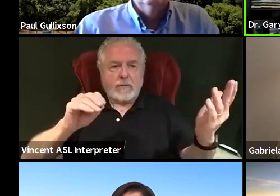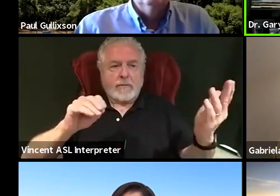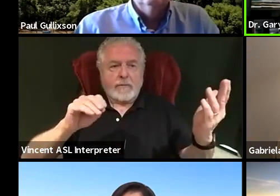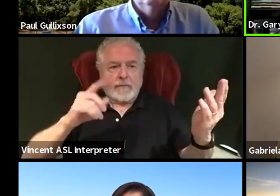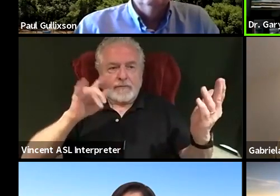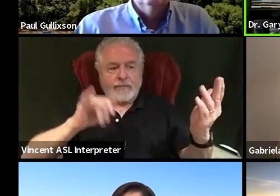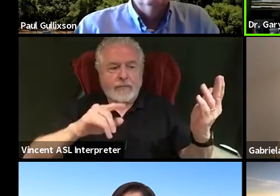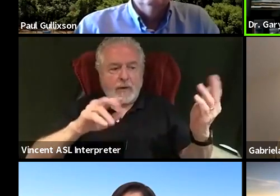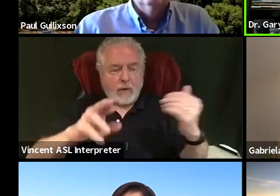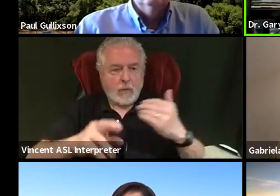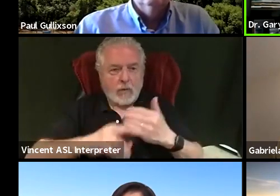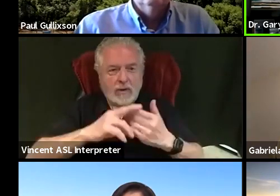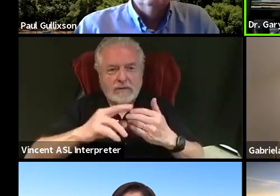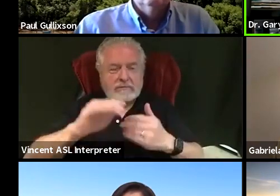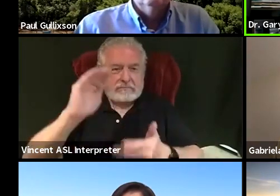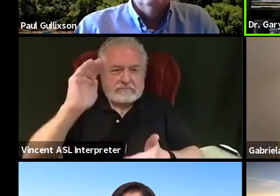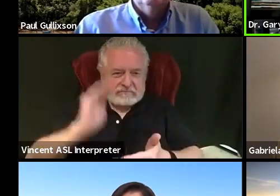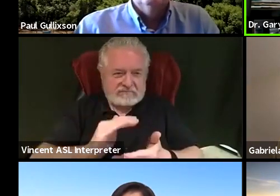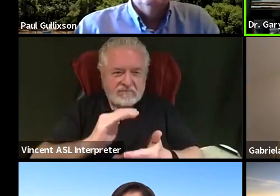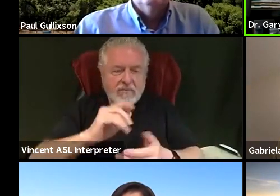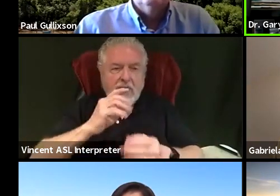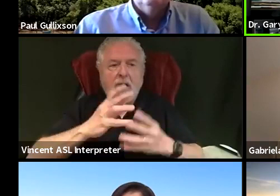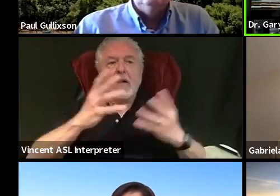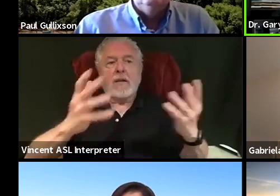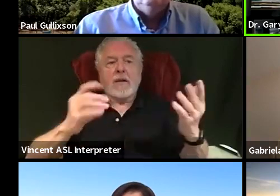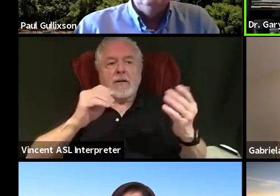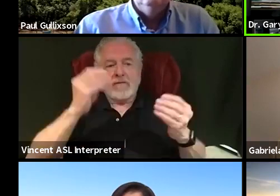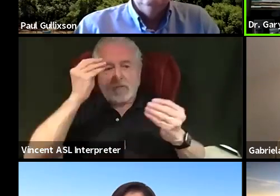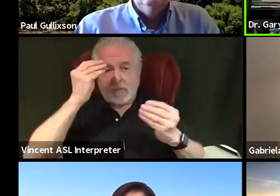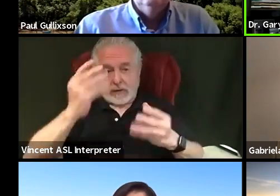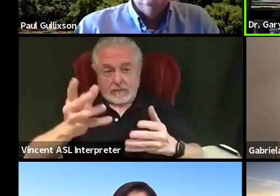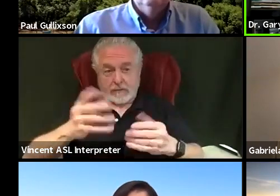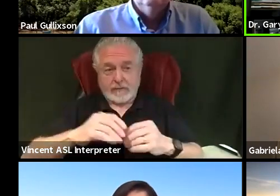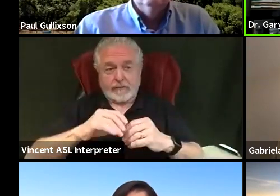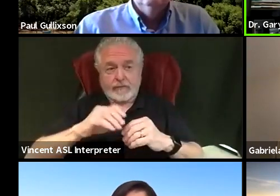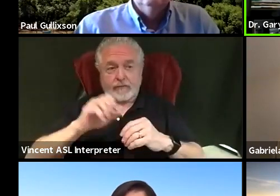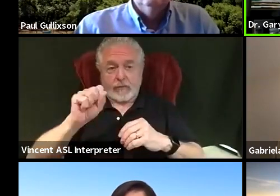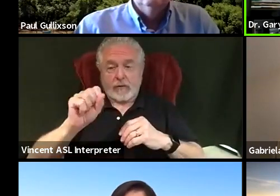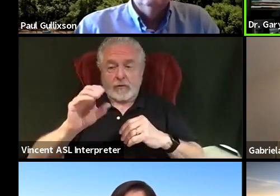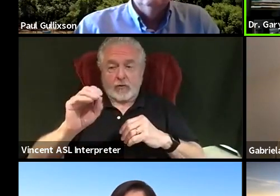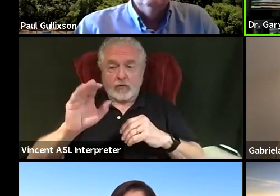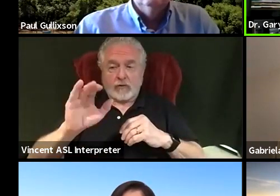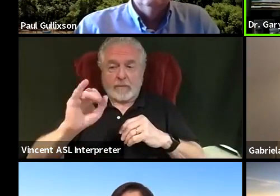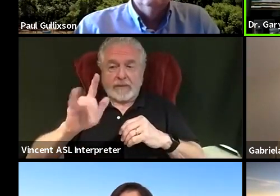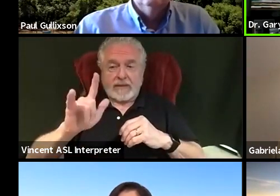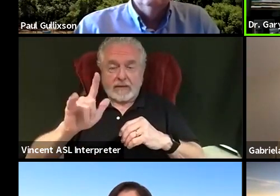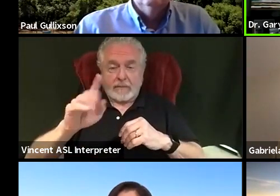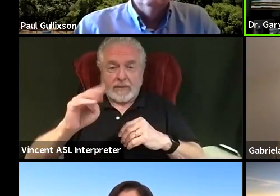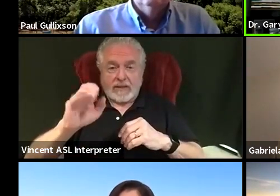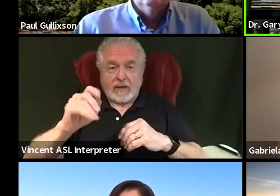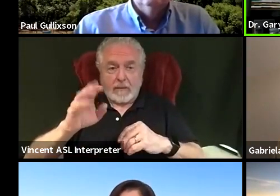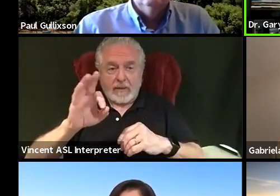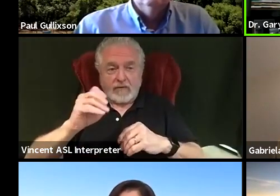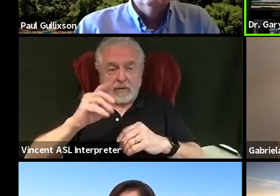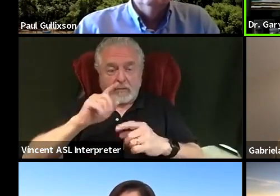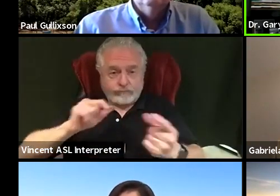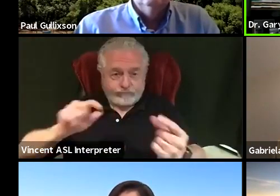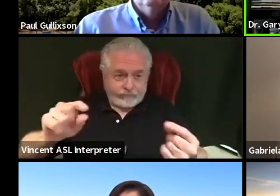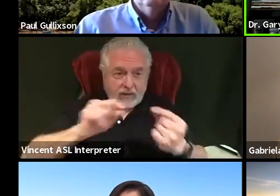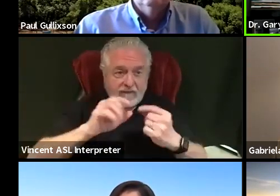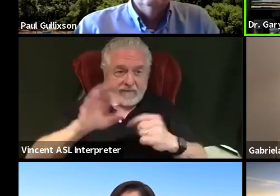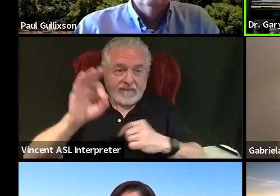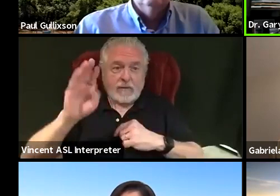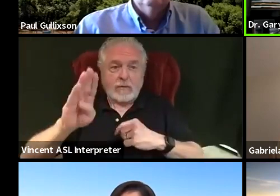I think that risk is negligible. There's a lot of information on the social media platforms. A lot of stuff goes around on